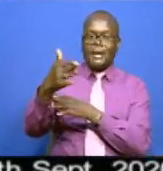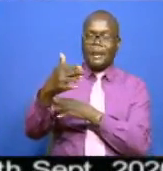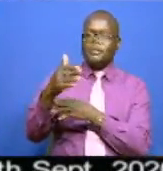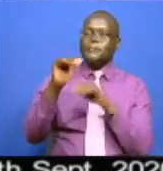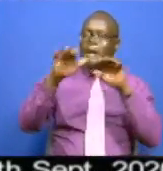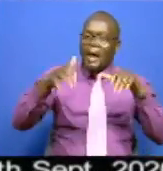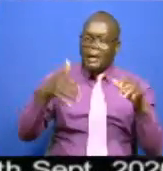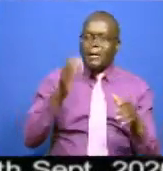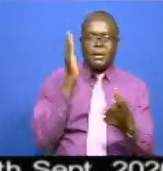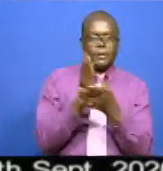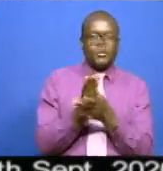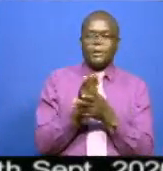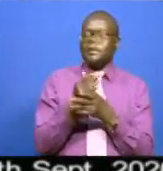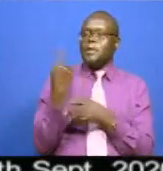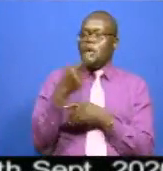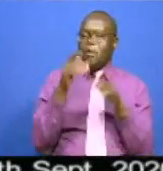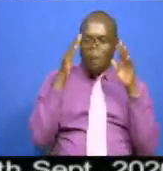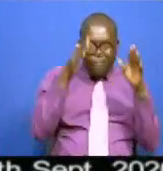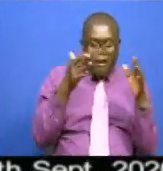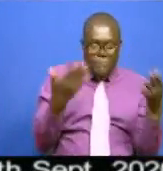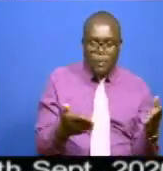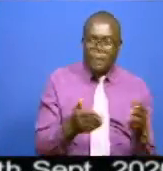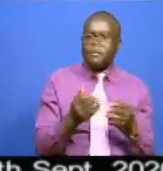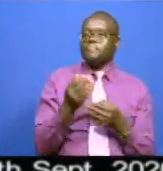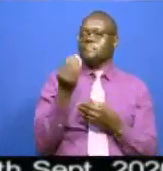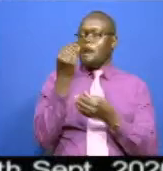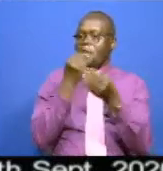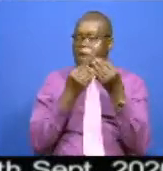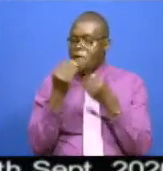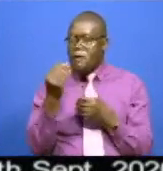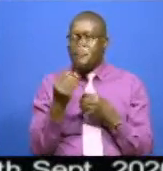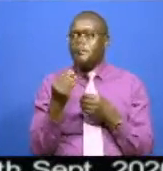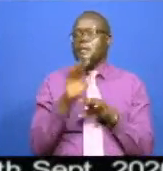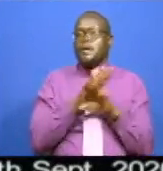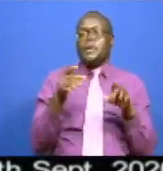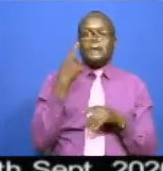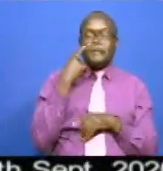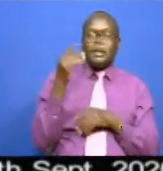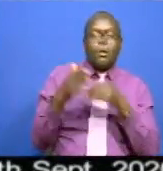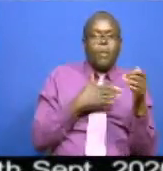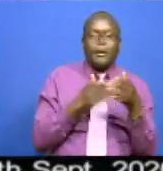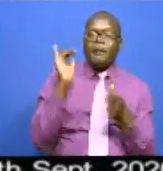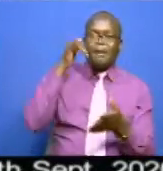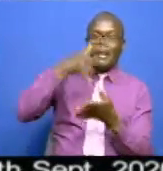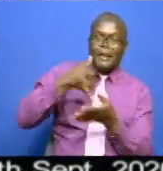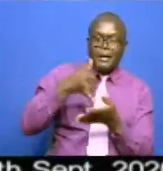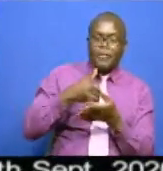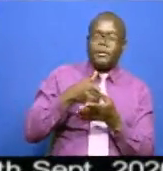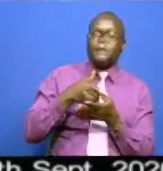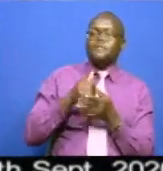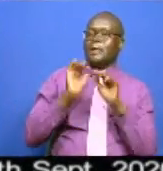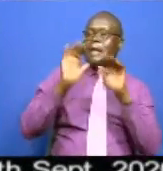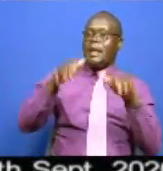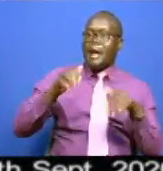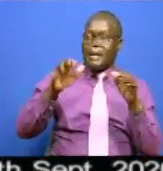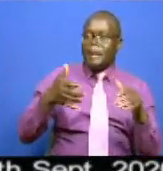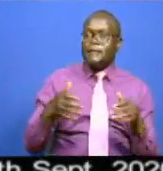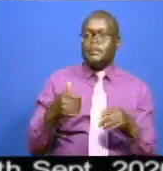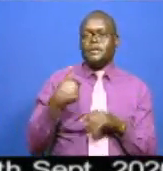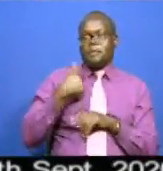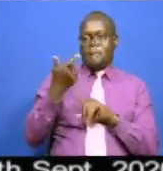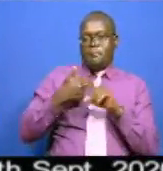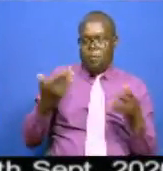to be either narrowly defined because we have not seen the sub-parameters that are included in agriculture. I come from